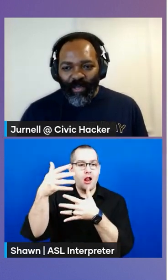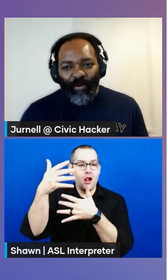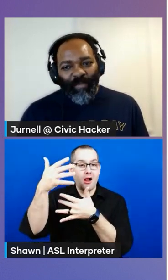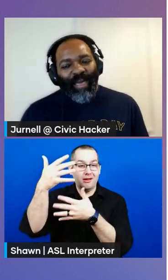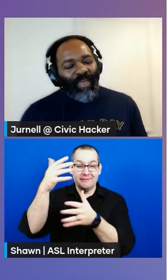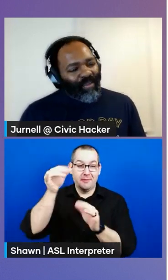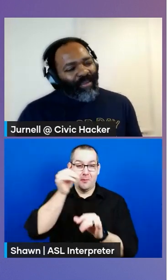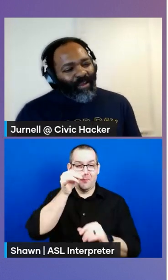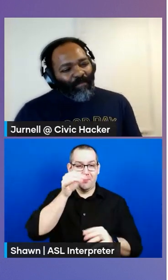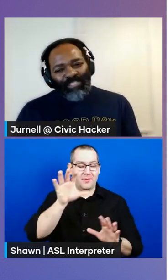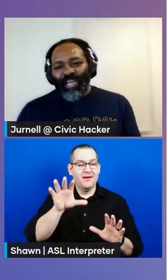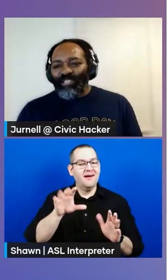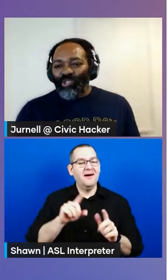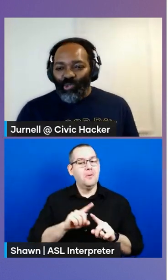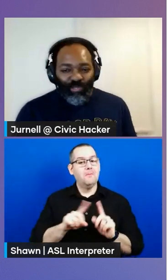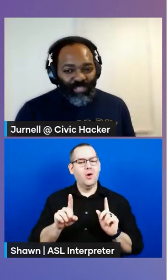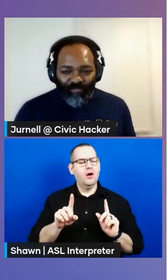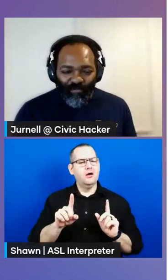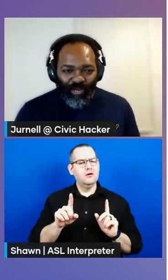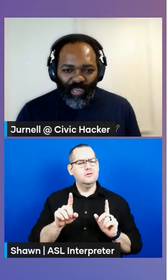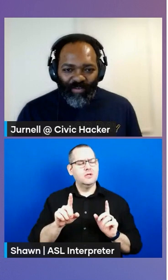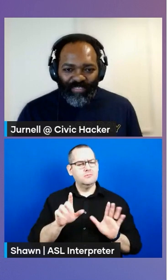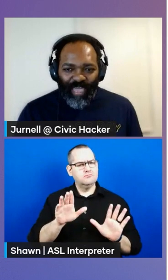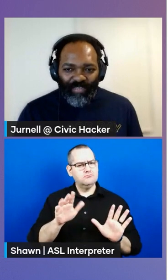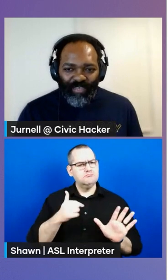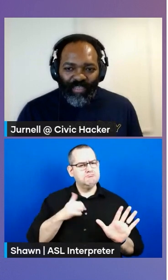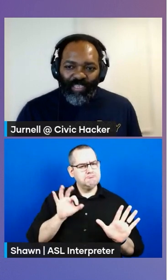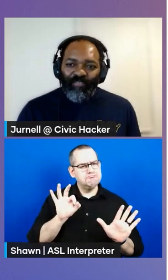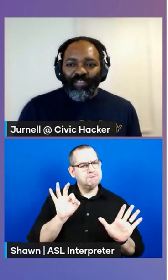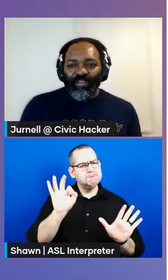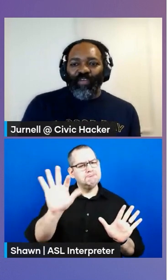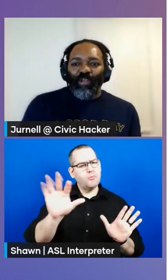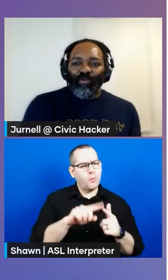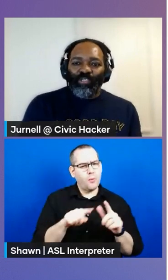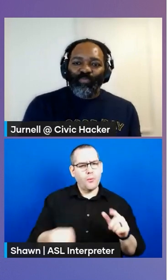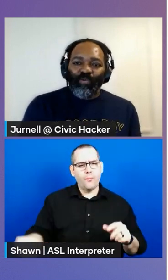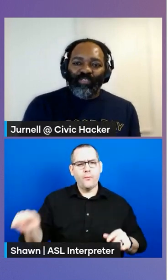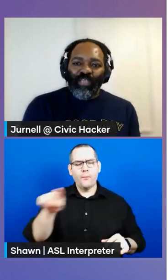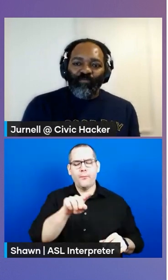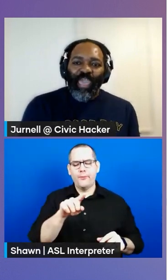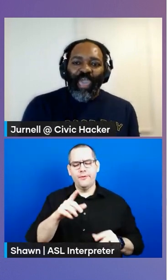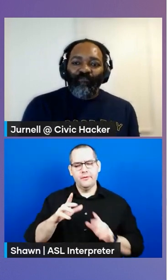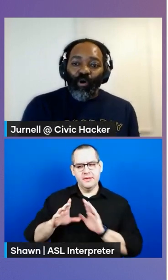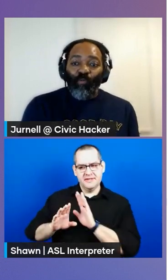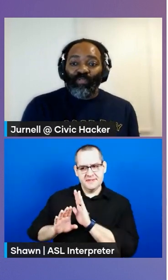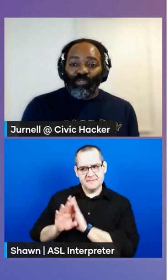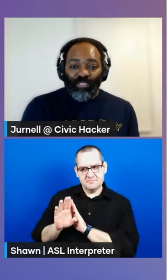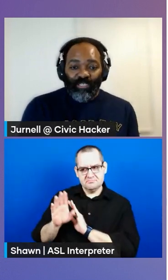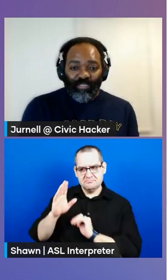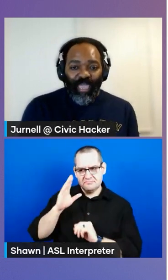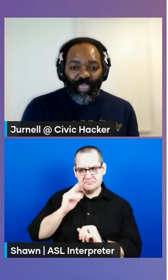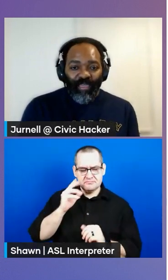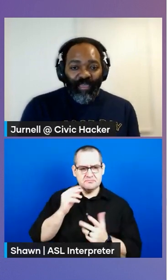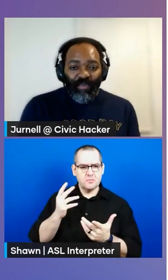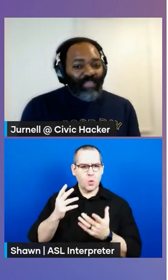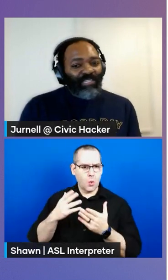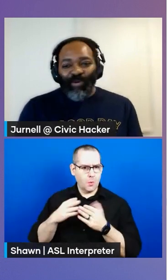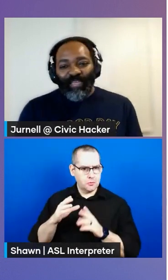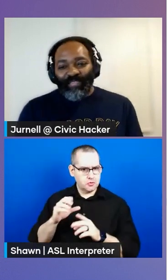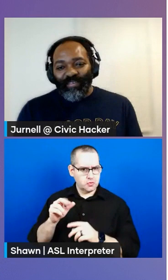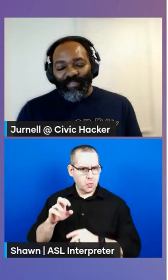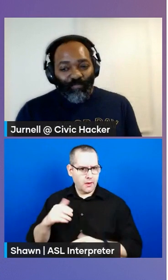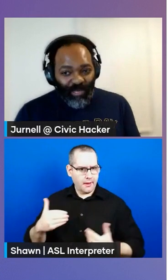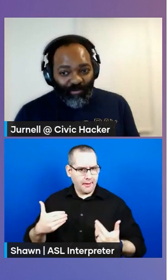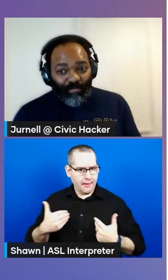exist. But my challenge to you and to everyone here is that given the developer experience that we have with open source today, it's